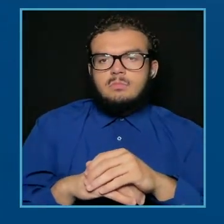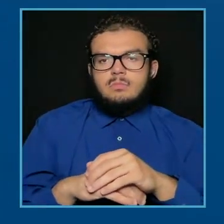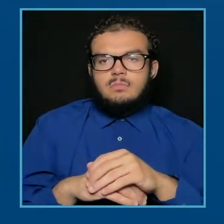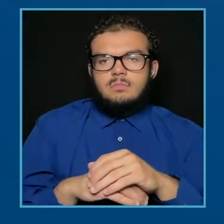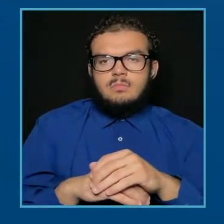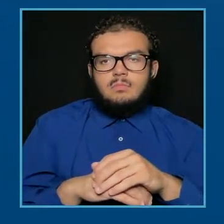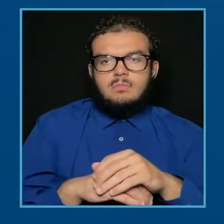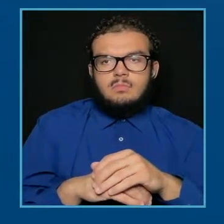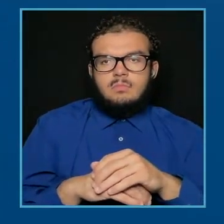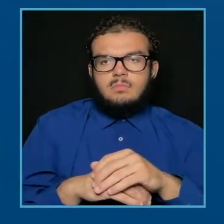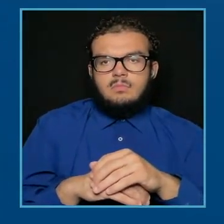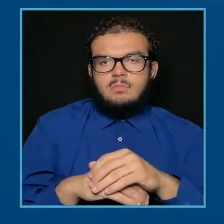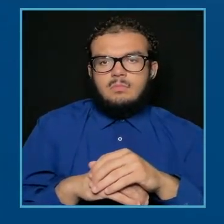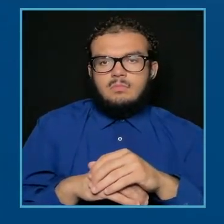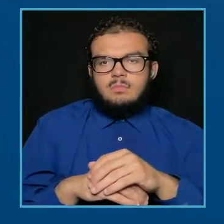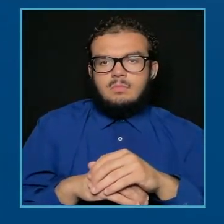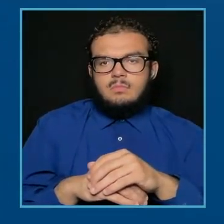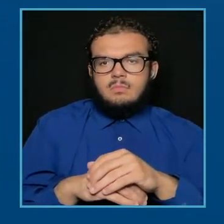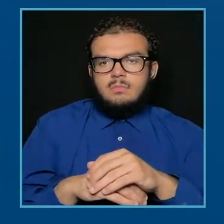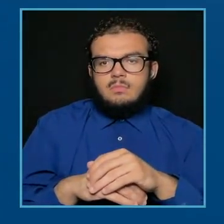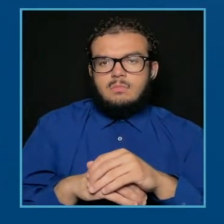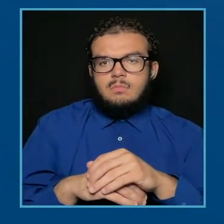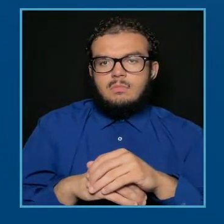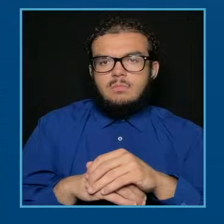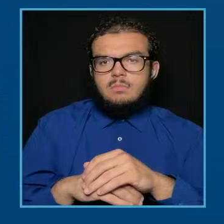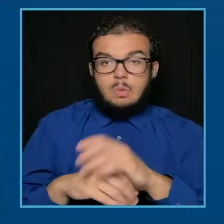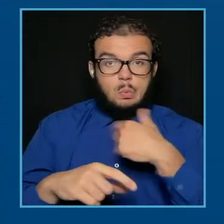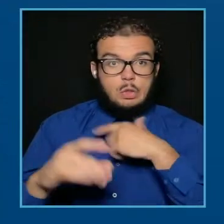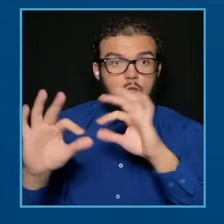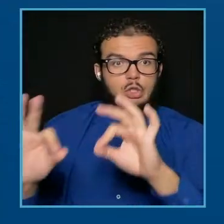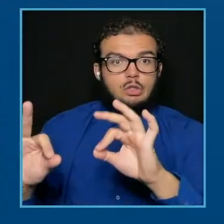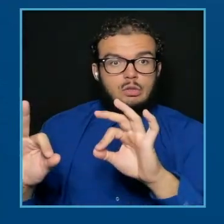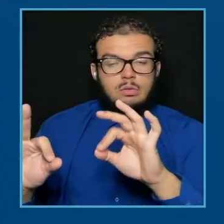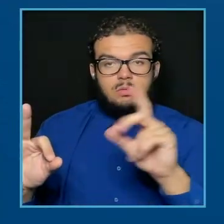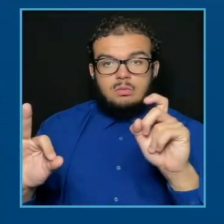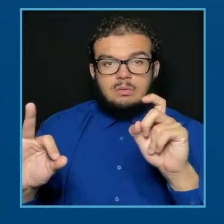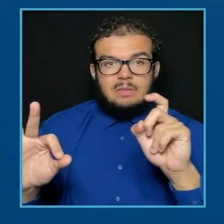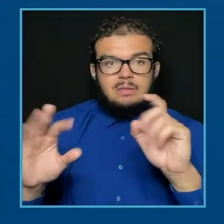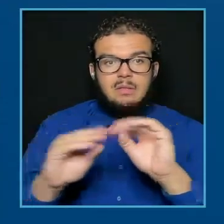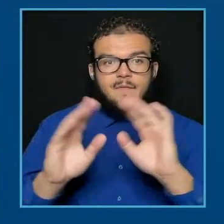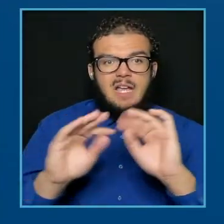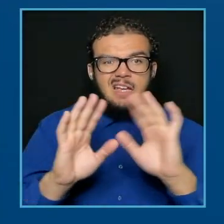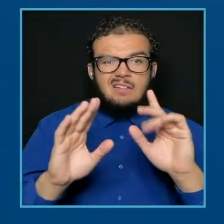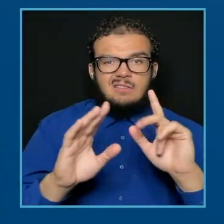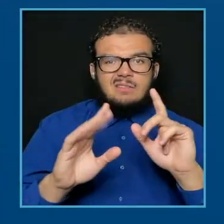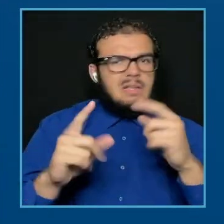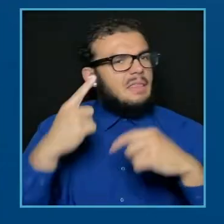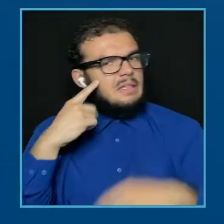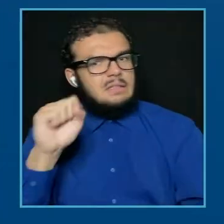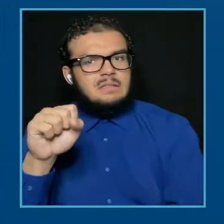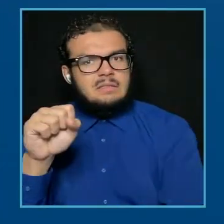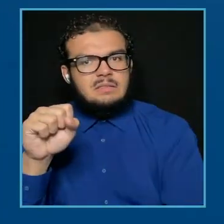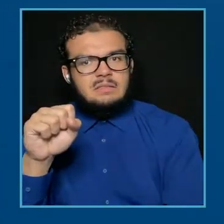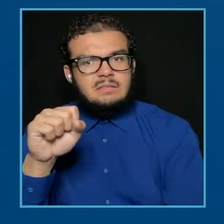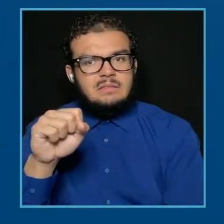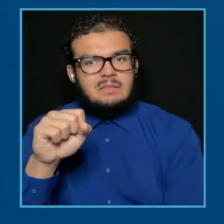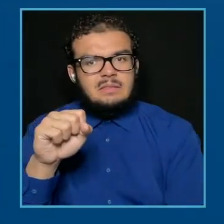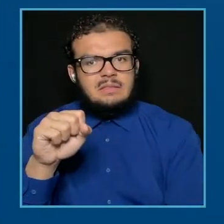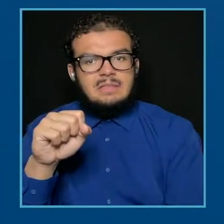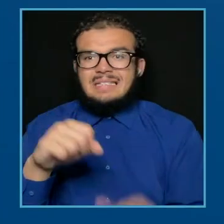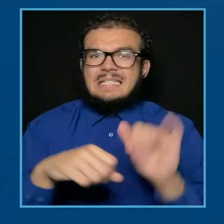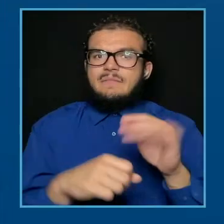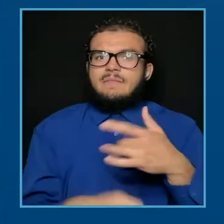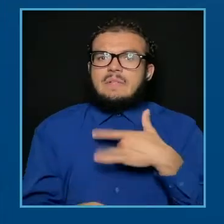Yeah, I mean, I think. I was just gonna say, are we good there, or is there? I think so. Because if we're at a place